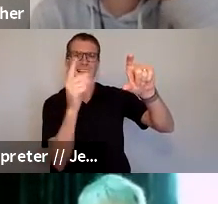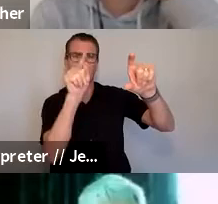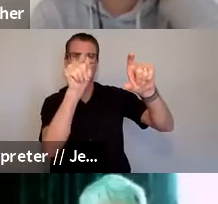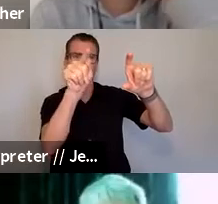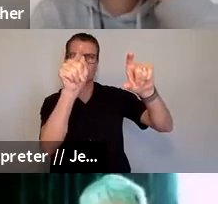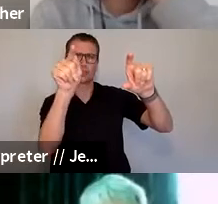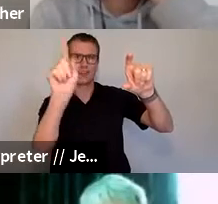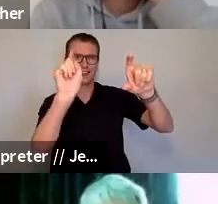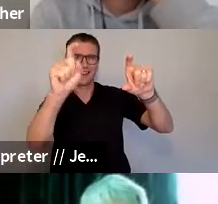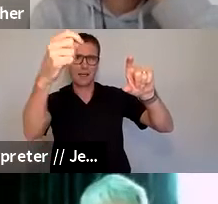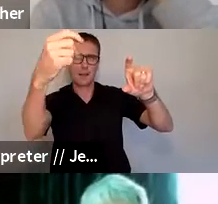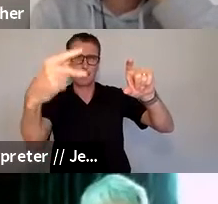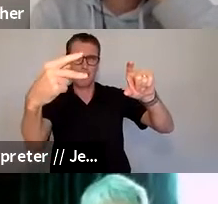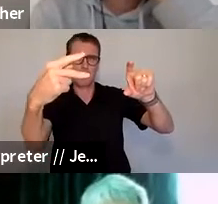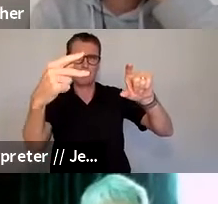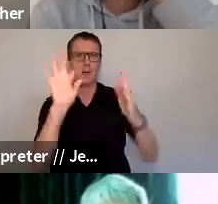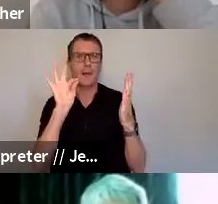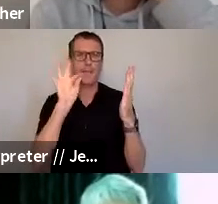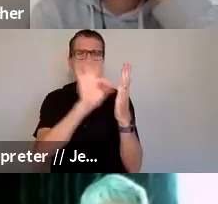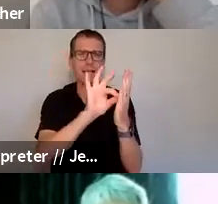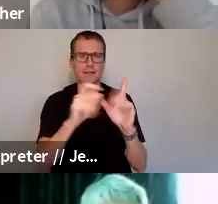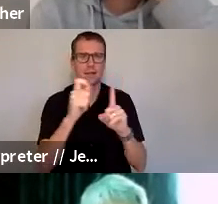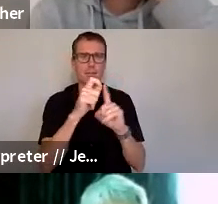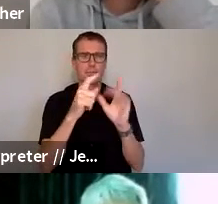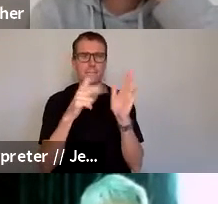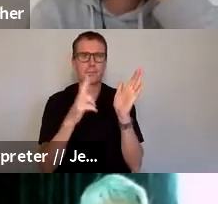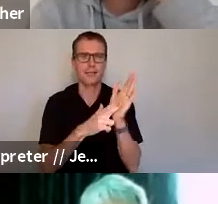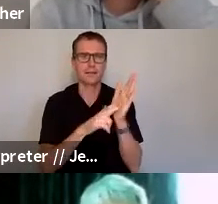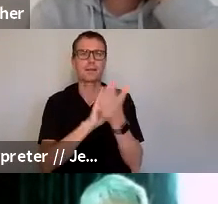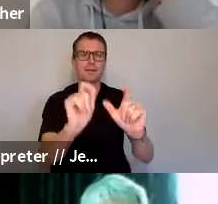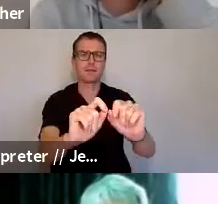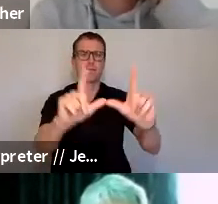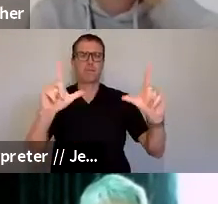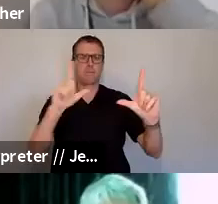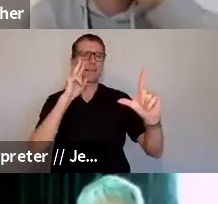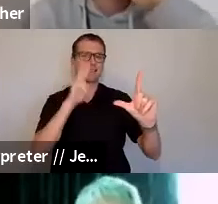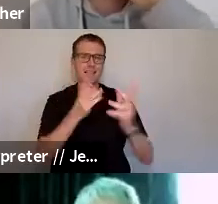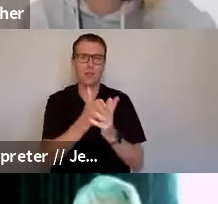can see him through the whole session. Great.